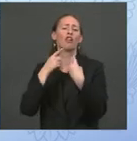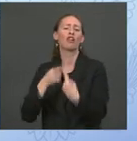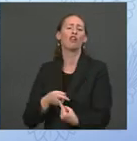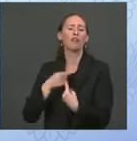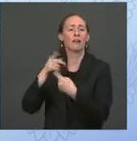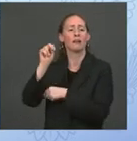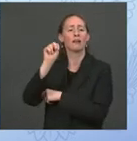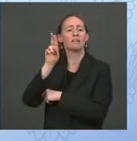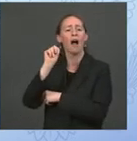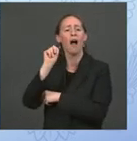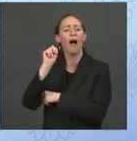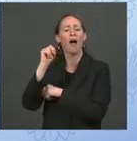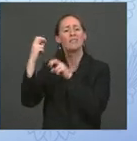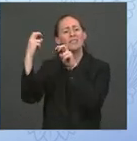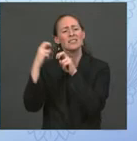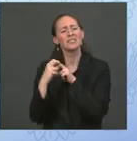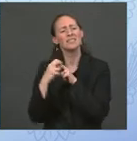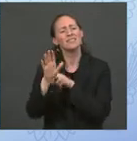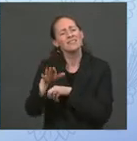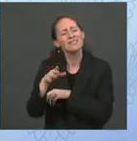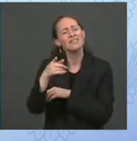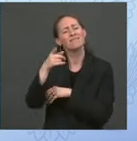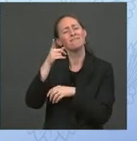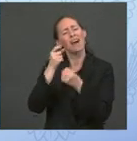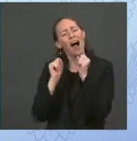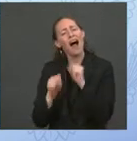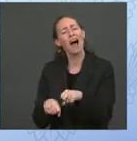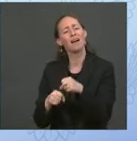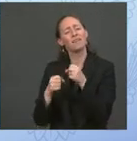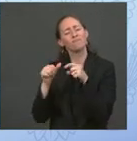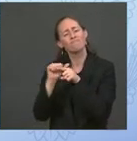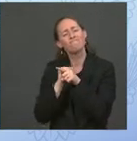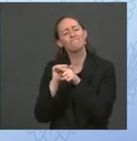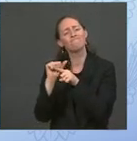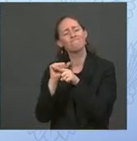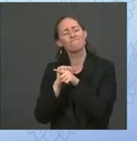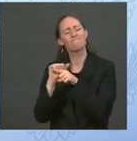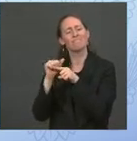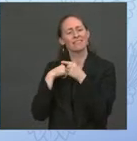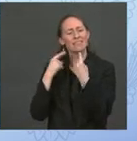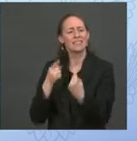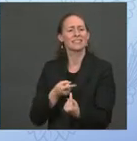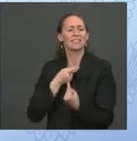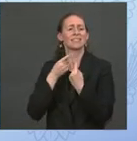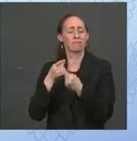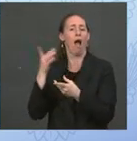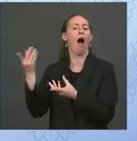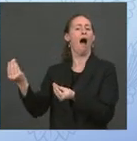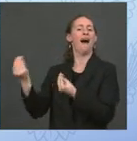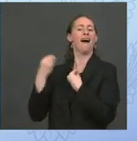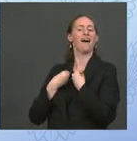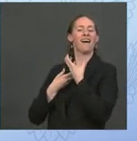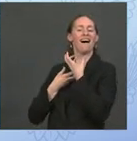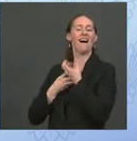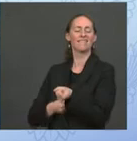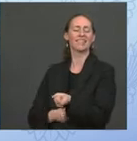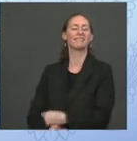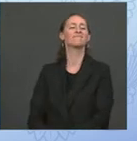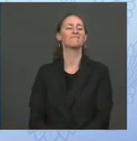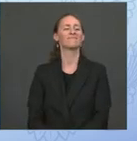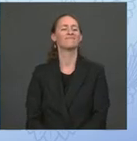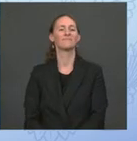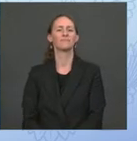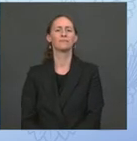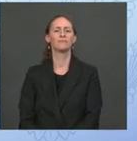Joey, you can do this, and practice with me. They gave me confidence. And so, folks,